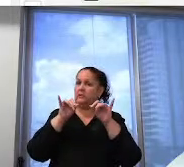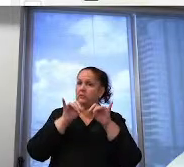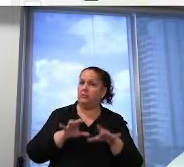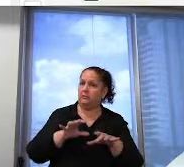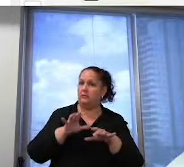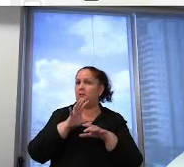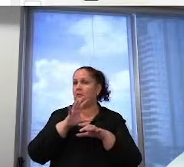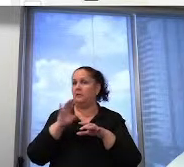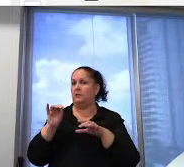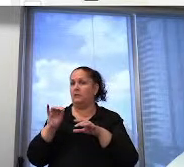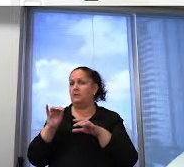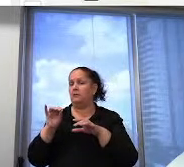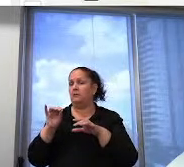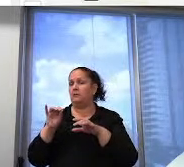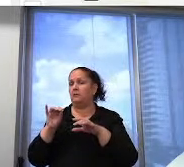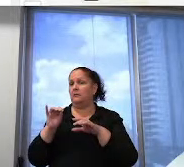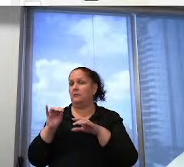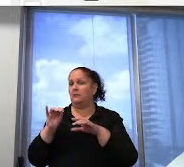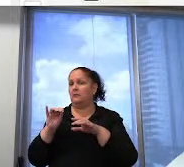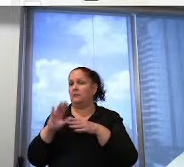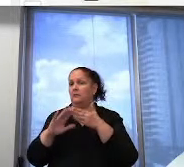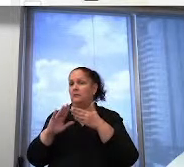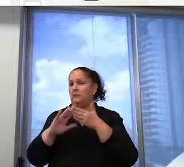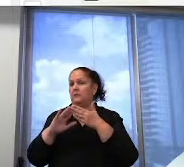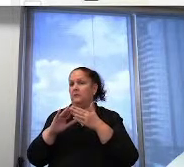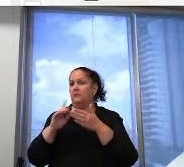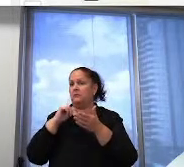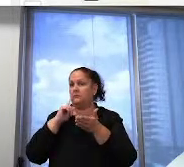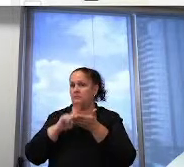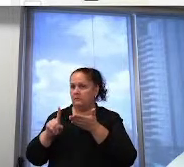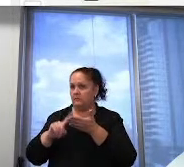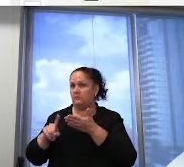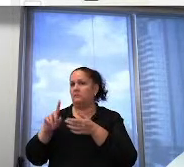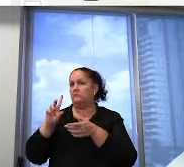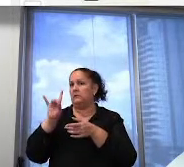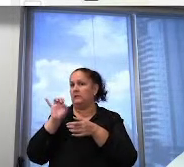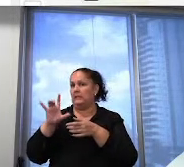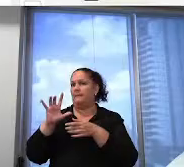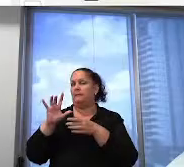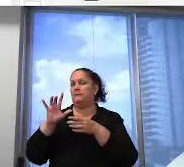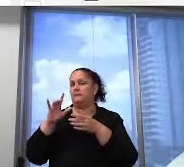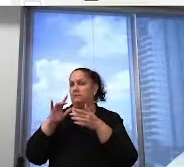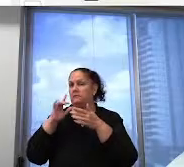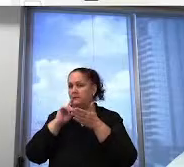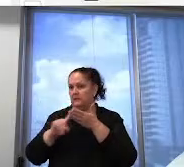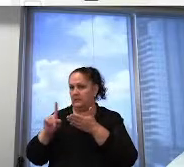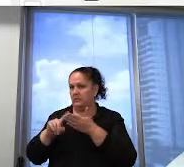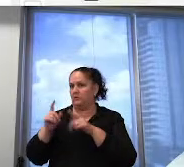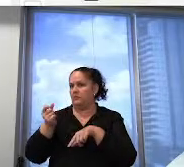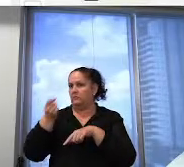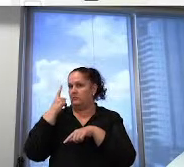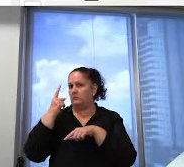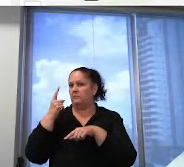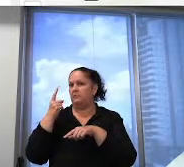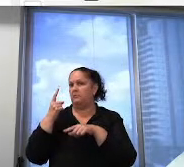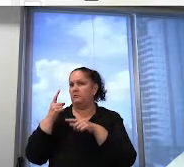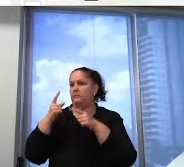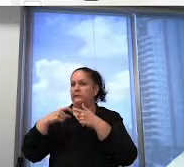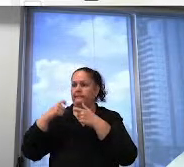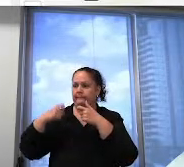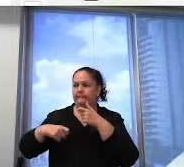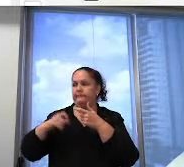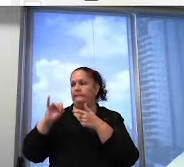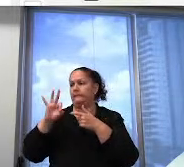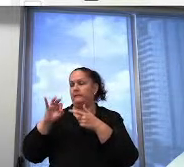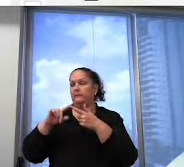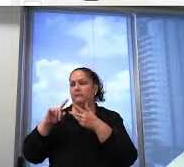on both engineering analysis and you're also running, power flow studies and dynamic studies to understand, likelihood of